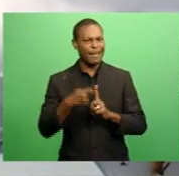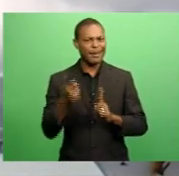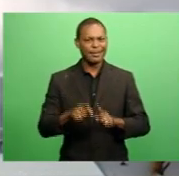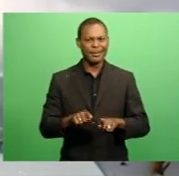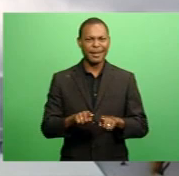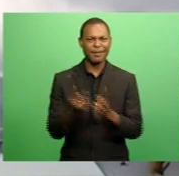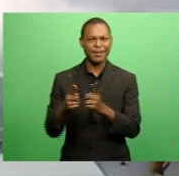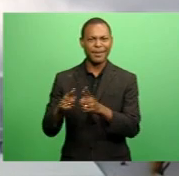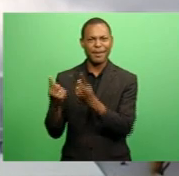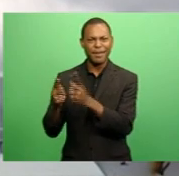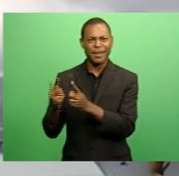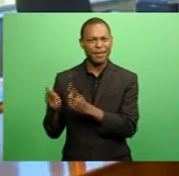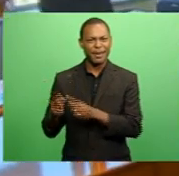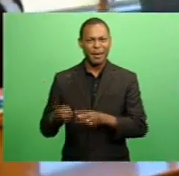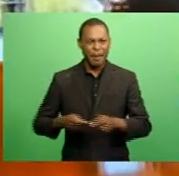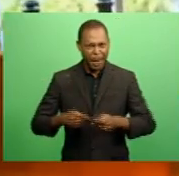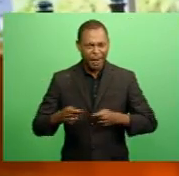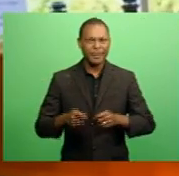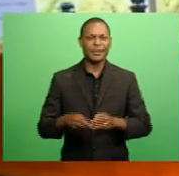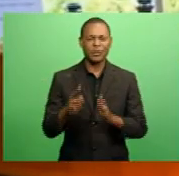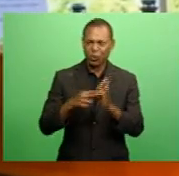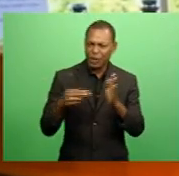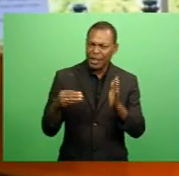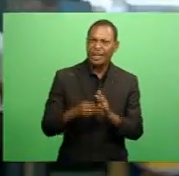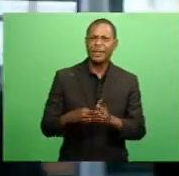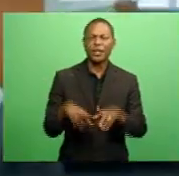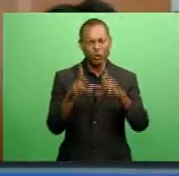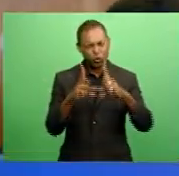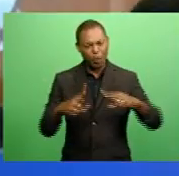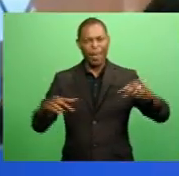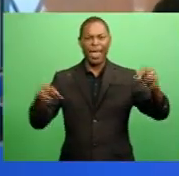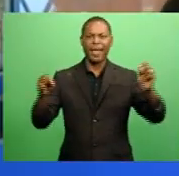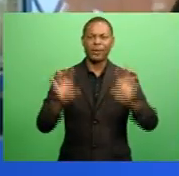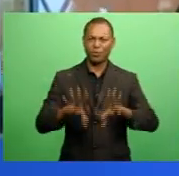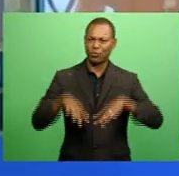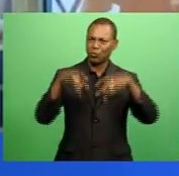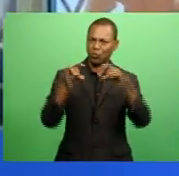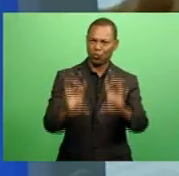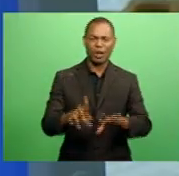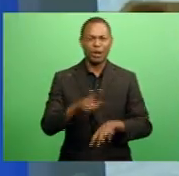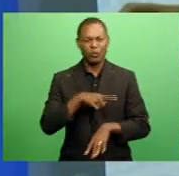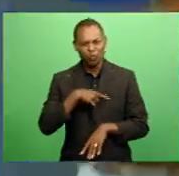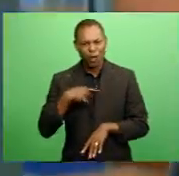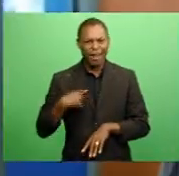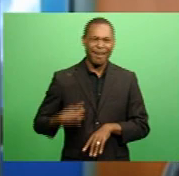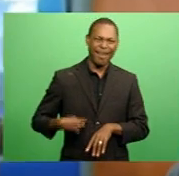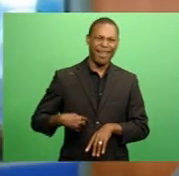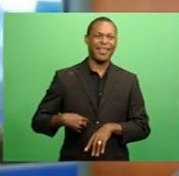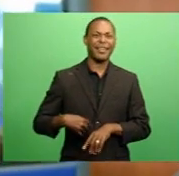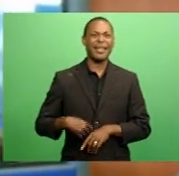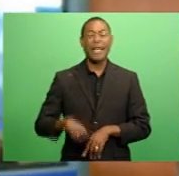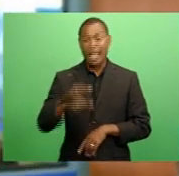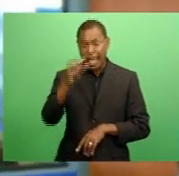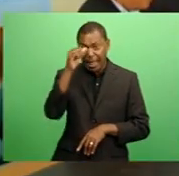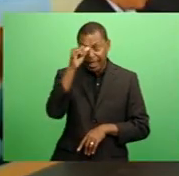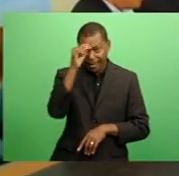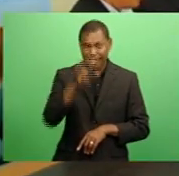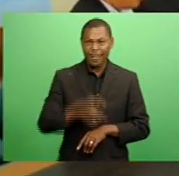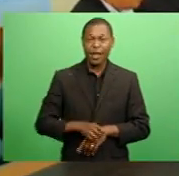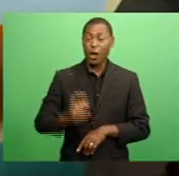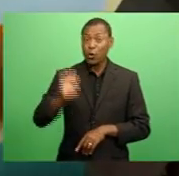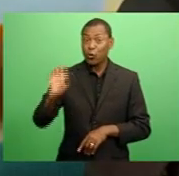Zealand, Australia, Japan, China, Indonesia, India,